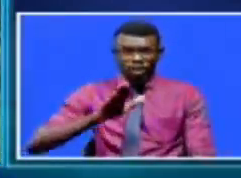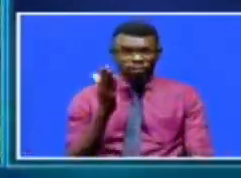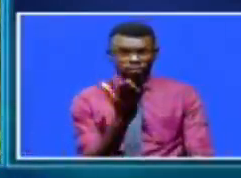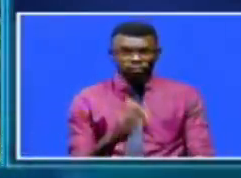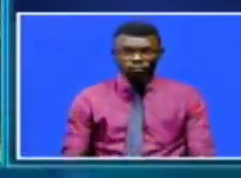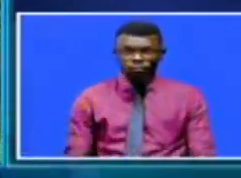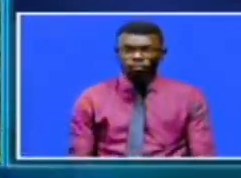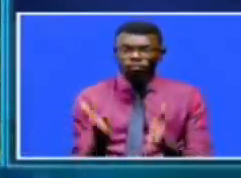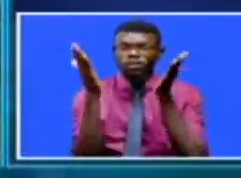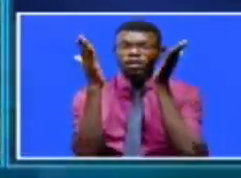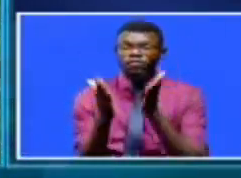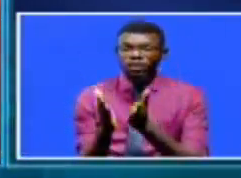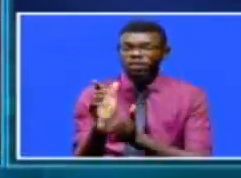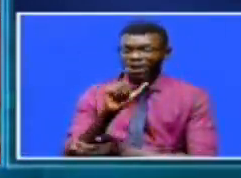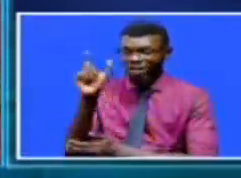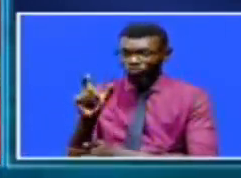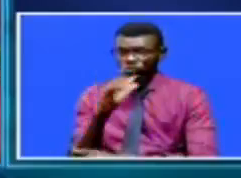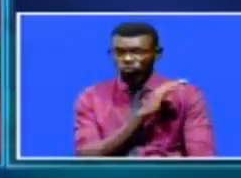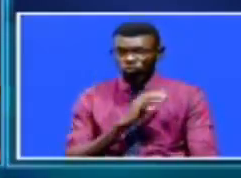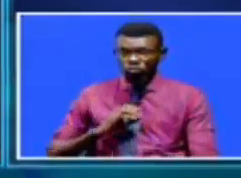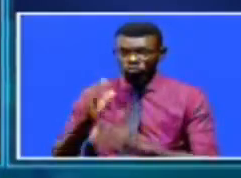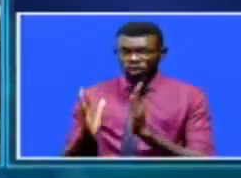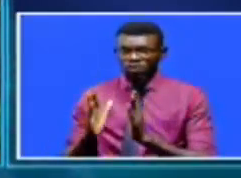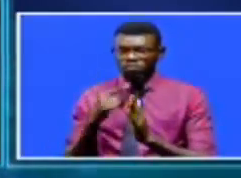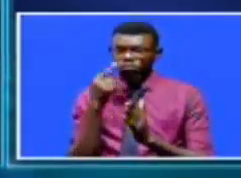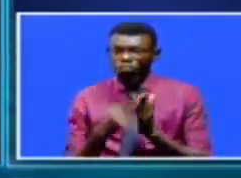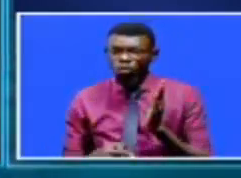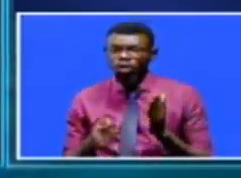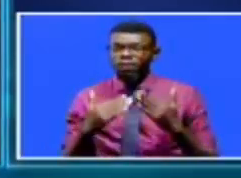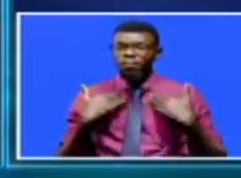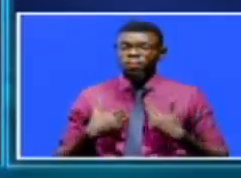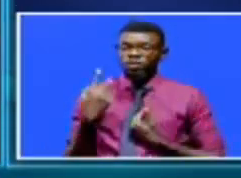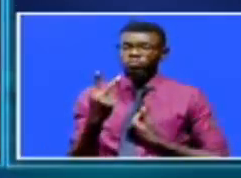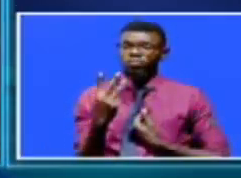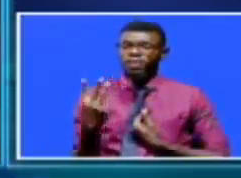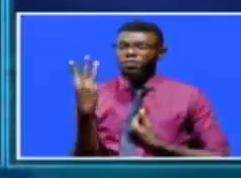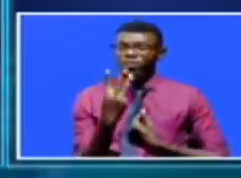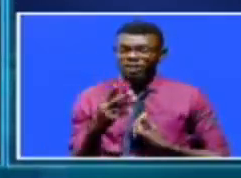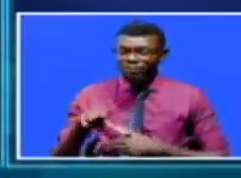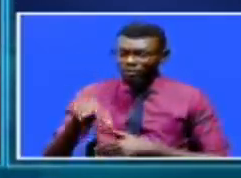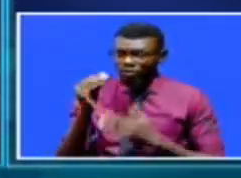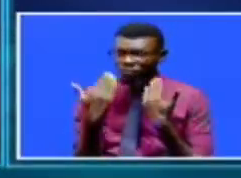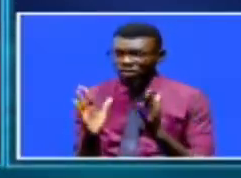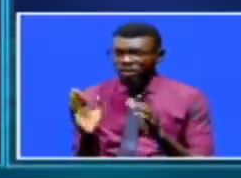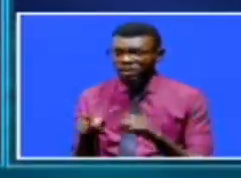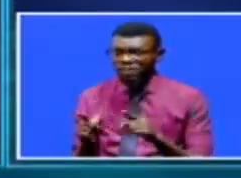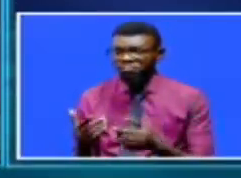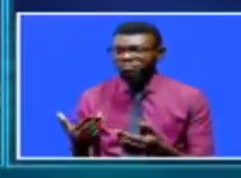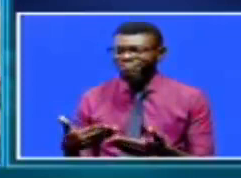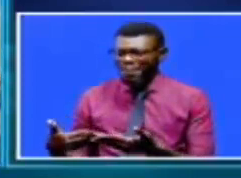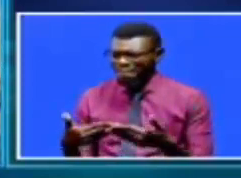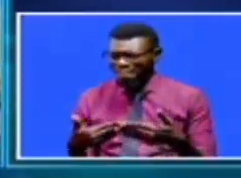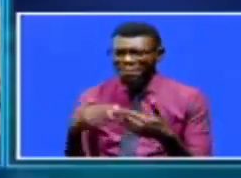According to Rift Valley Regional Commissioner George Natembeya, two bodies were recovered on Wednesday, as well as fetus during a search